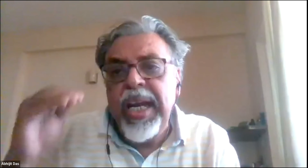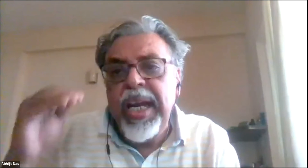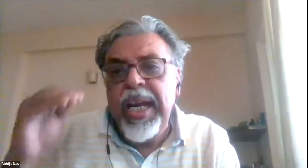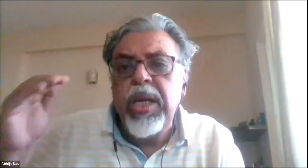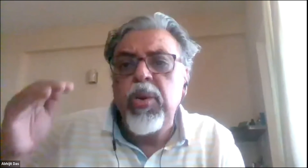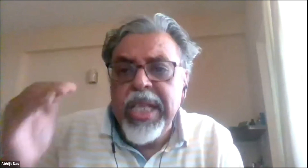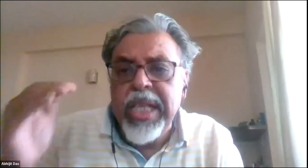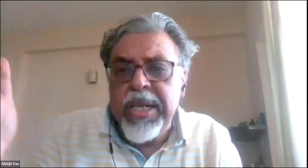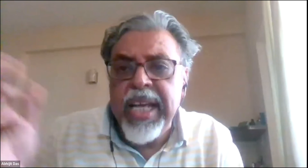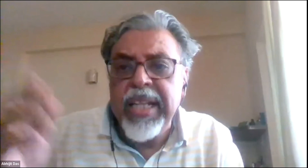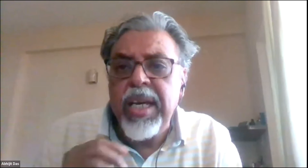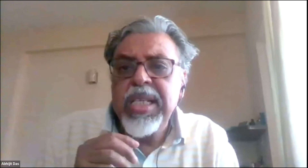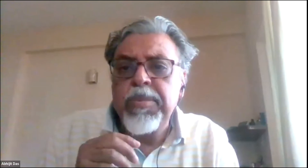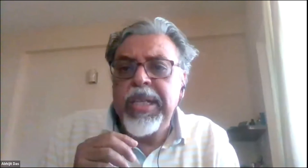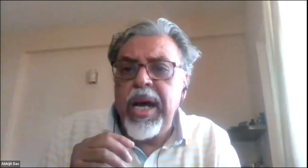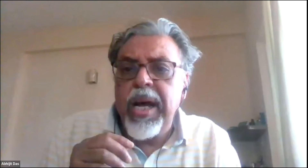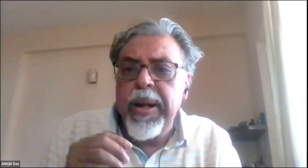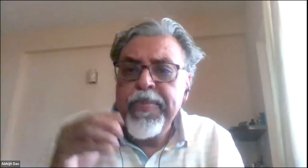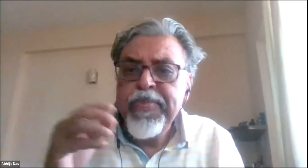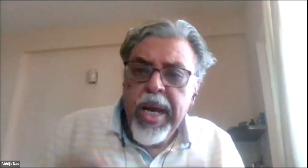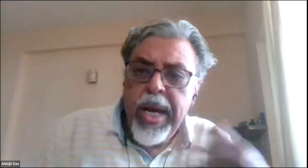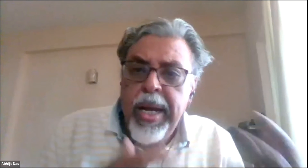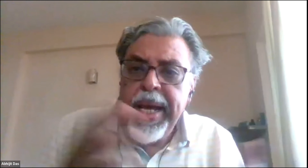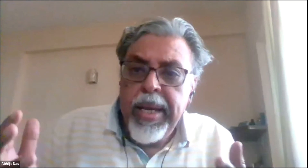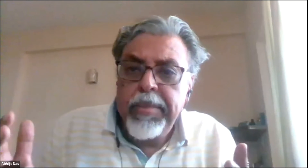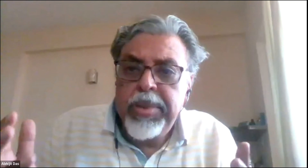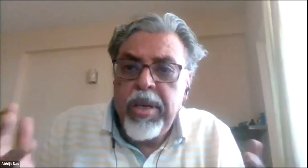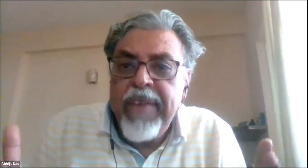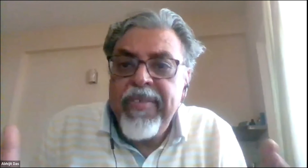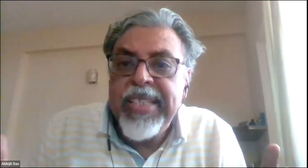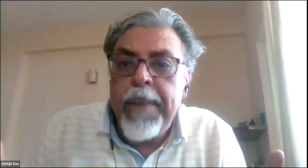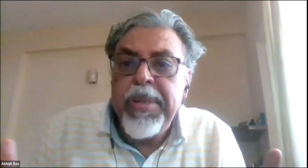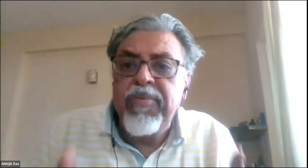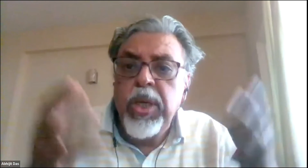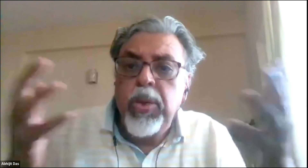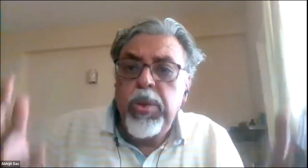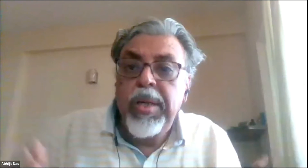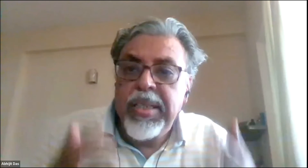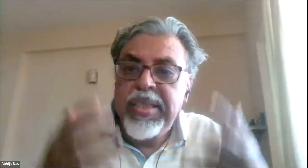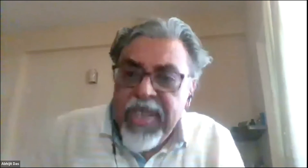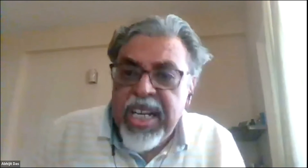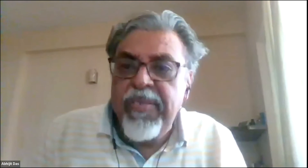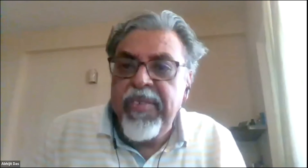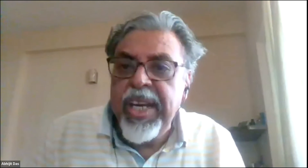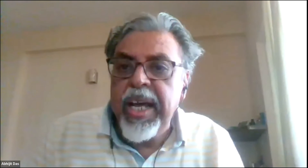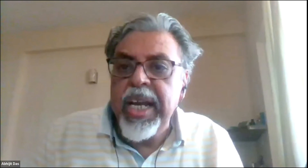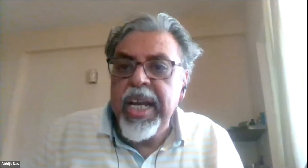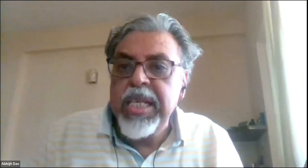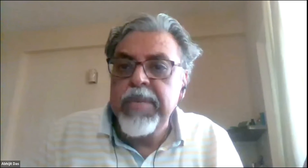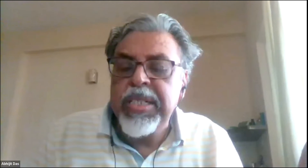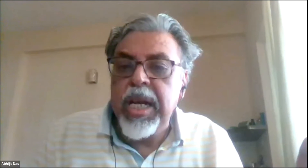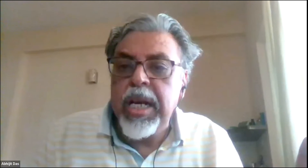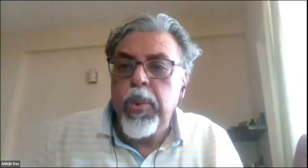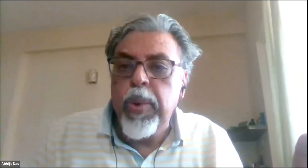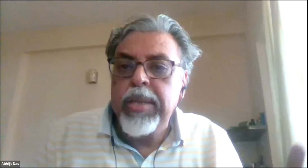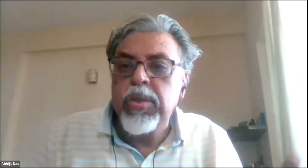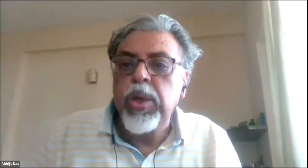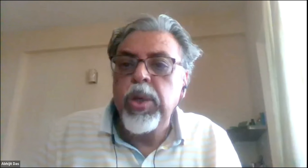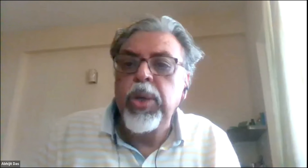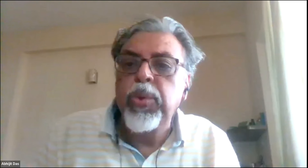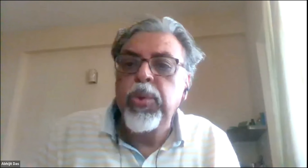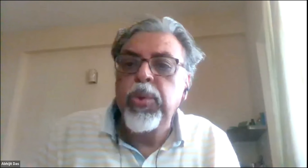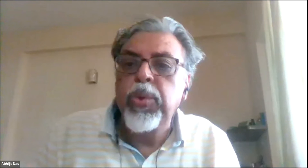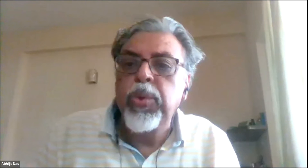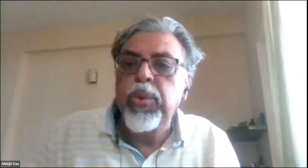succeed, you will need to make new arrangements. And I think Smita sort of gave examples of new service delivery arrangements are required. So